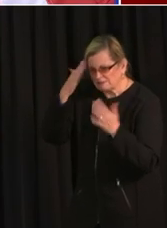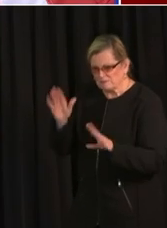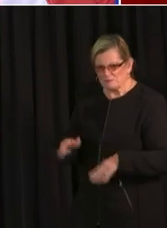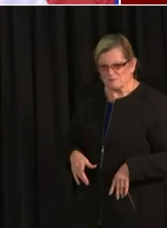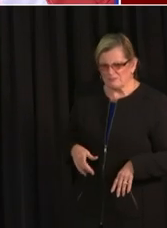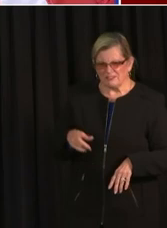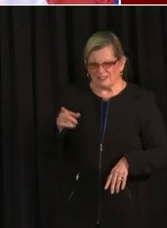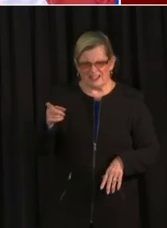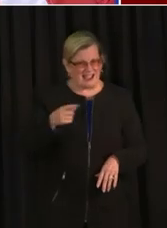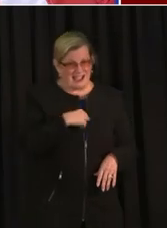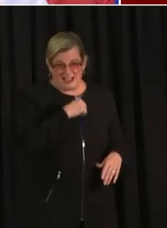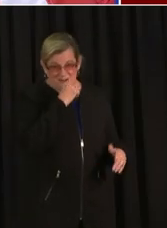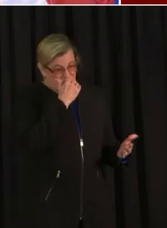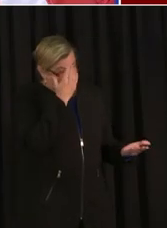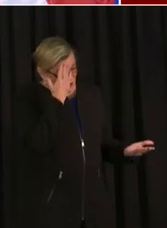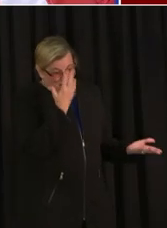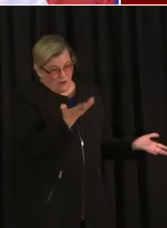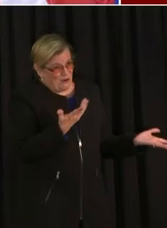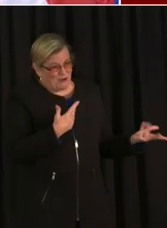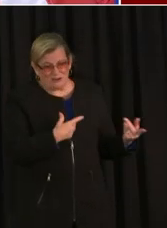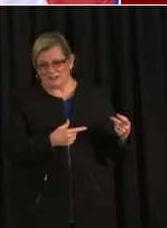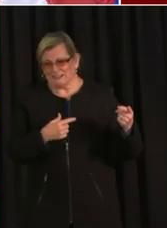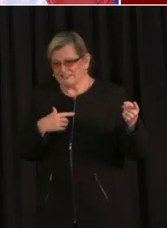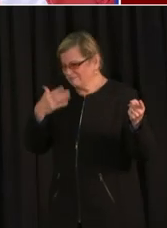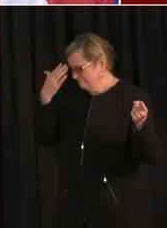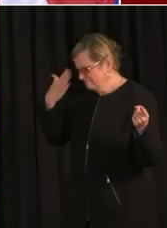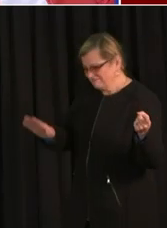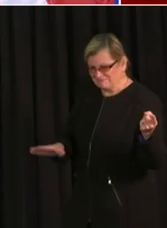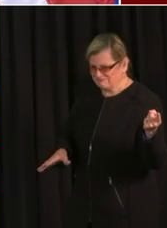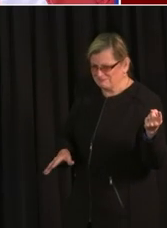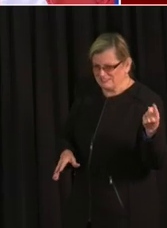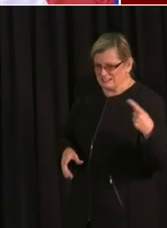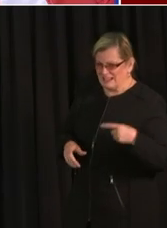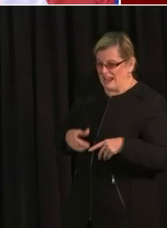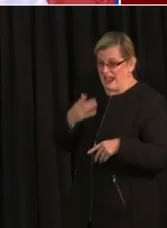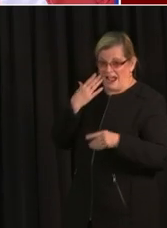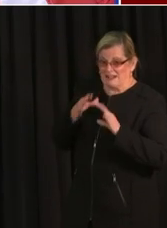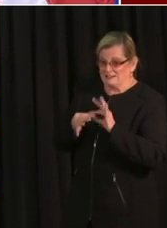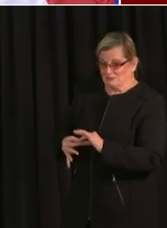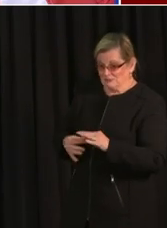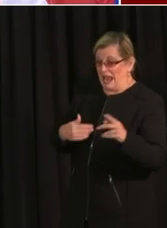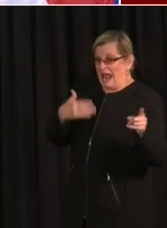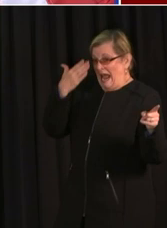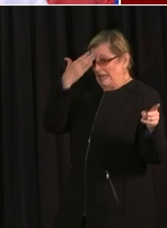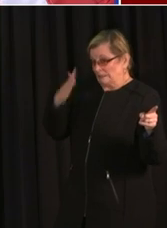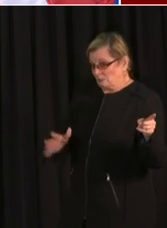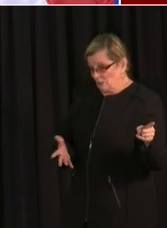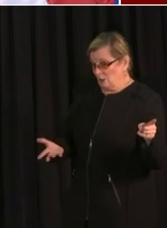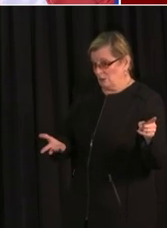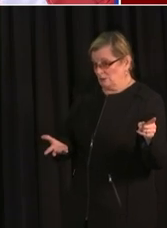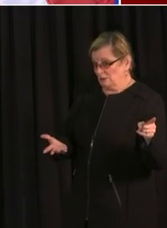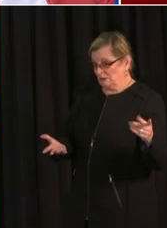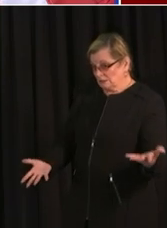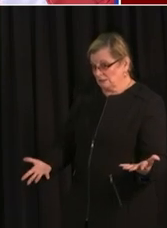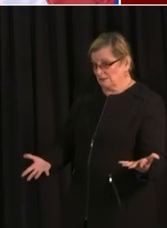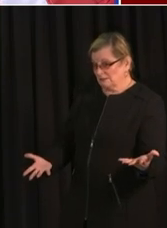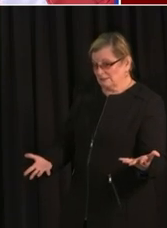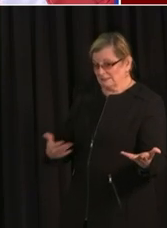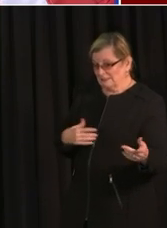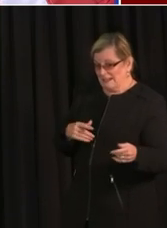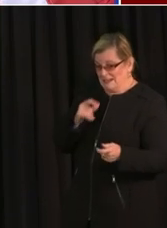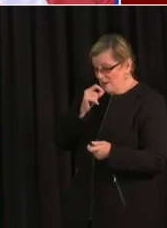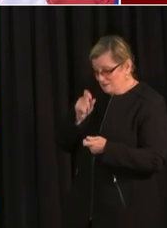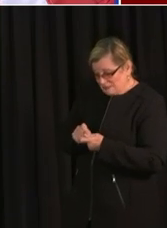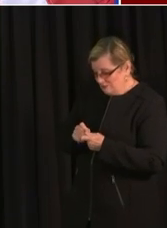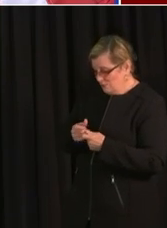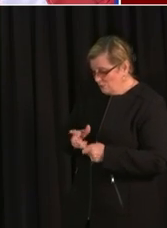like that? I don't know that, From Sam. the airport to the Capitol? I don't know the specifics of the route.